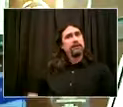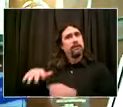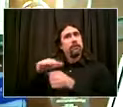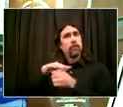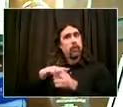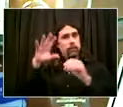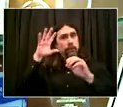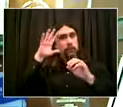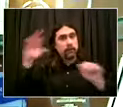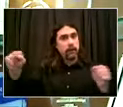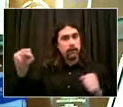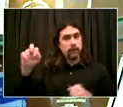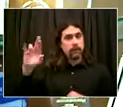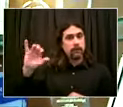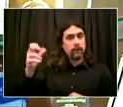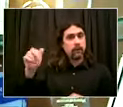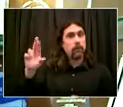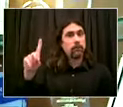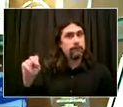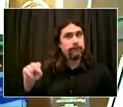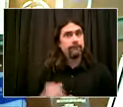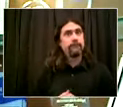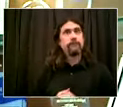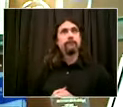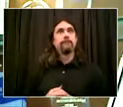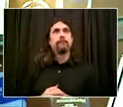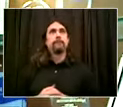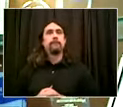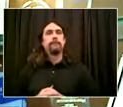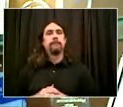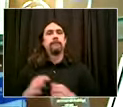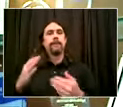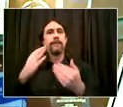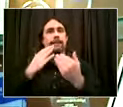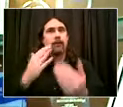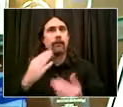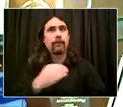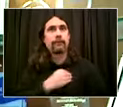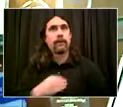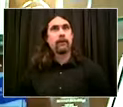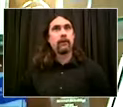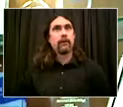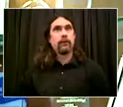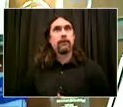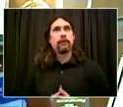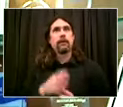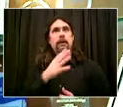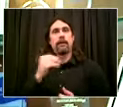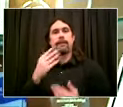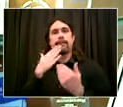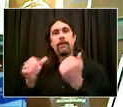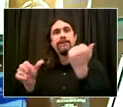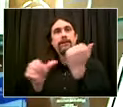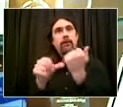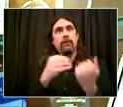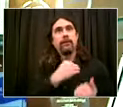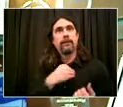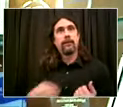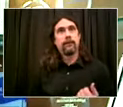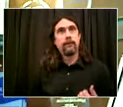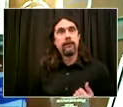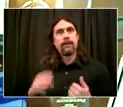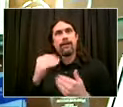also thank Deputy Mayor Vicky Bean, top Port Authority Chair Kevin O'Toole for all their efforts in making